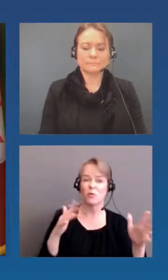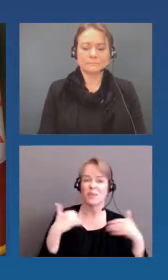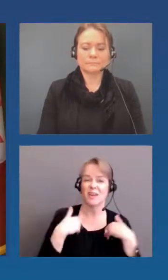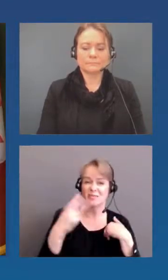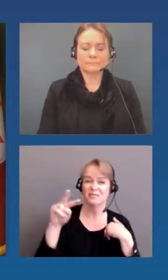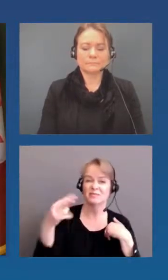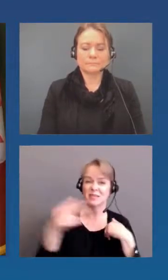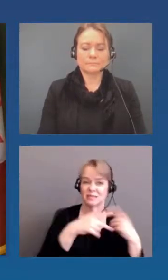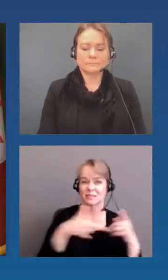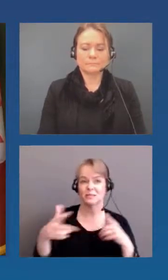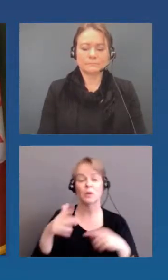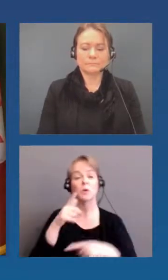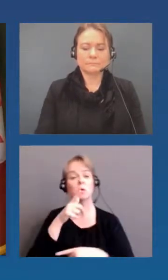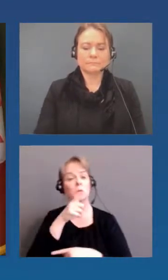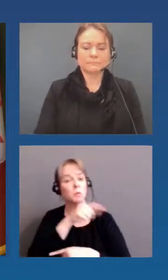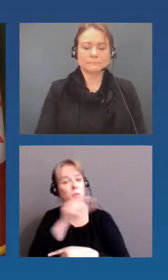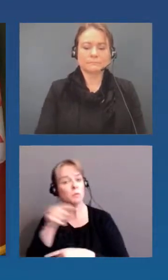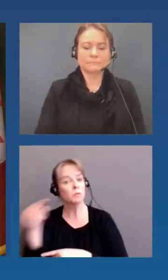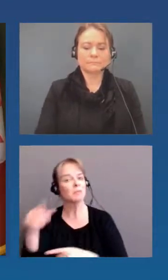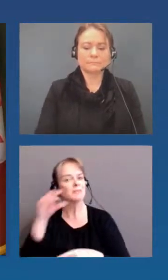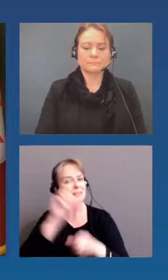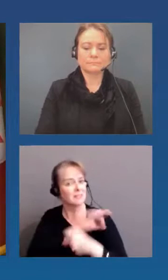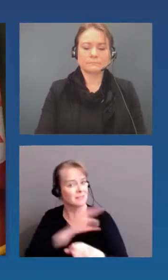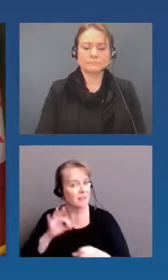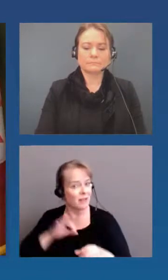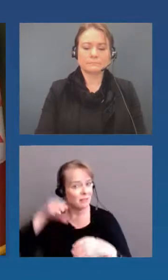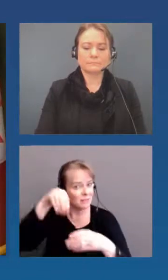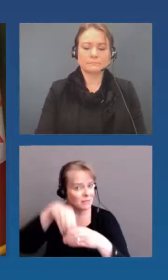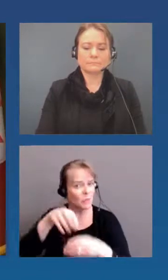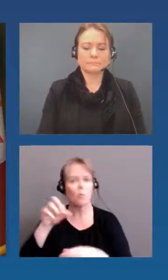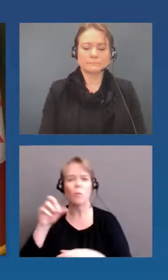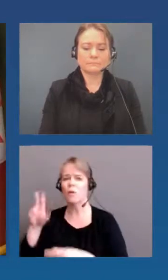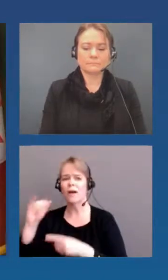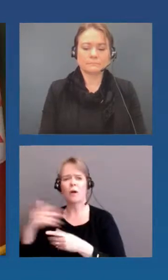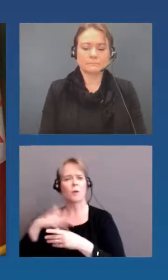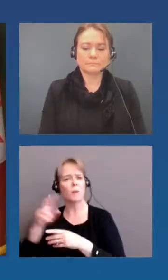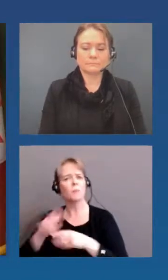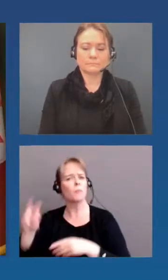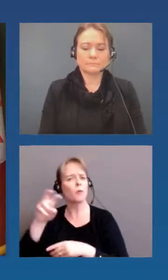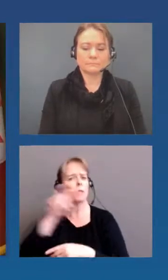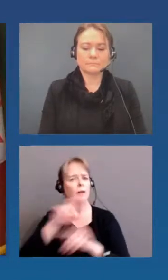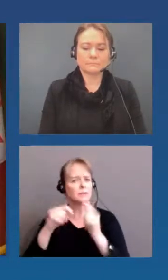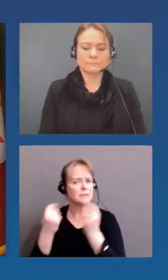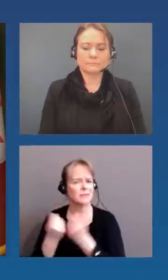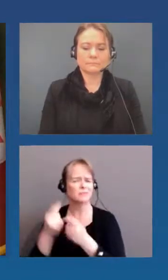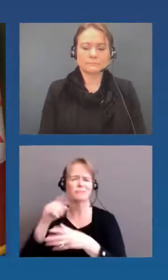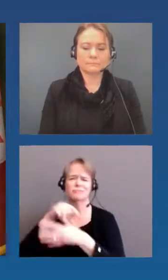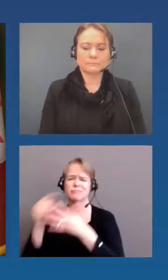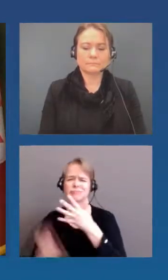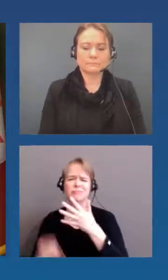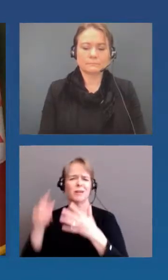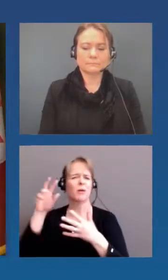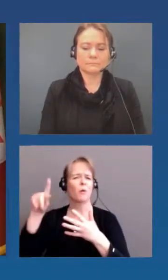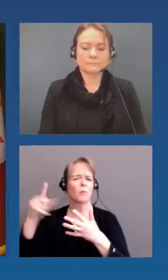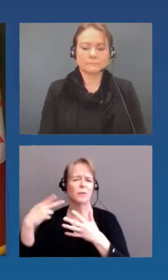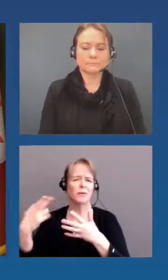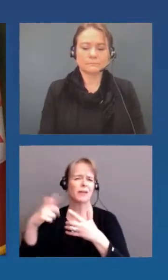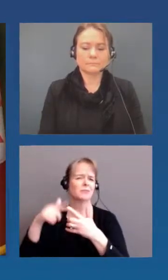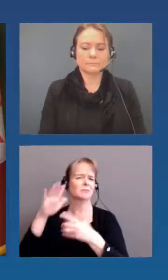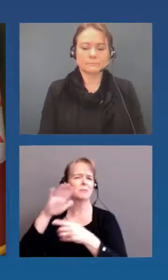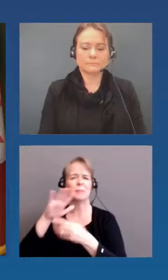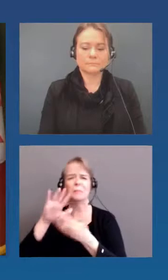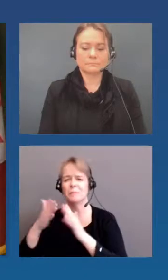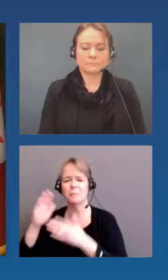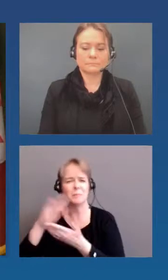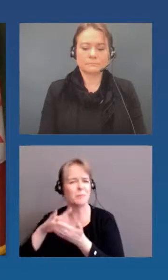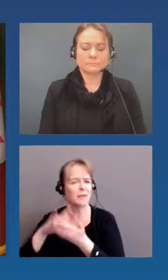mobile vaccination teams comprised of staff from Ottawa Public Health, the Ottawa Paramedic Service, local hospitals, community physicians,